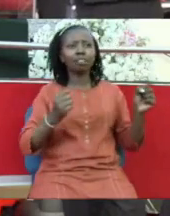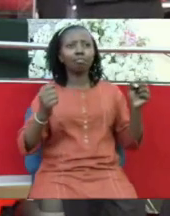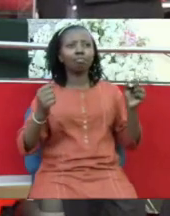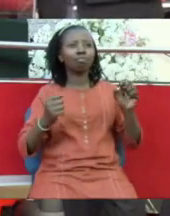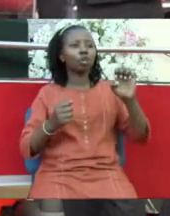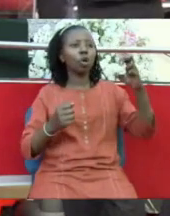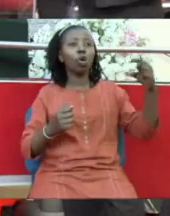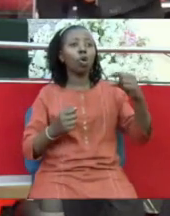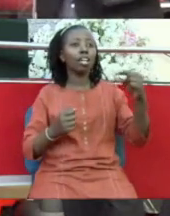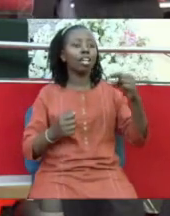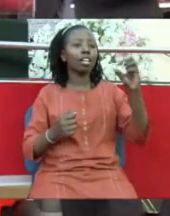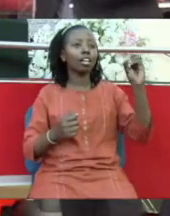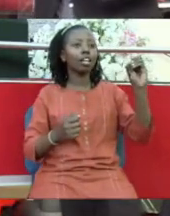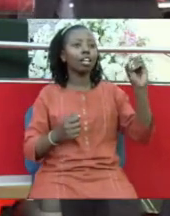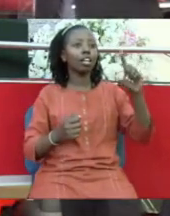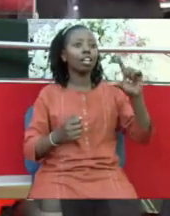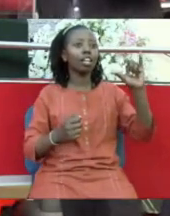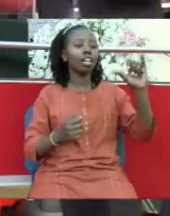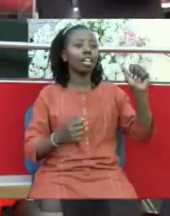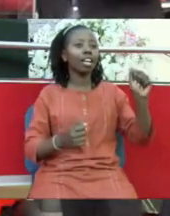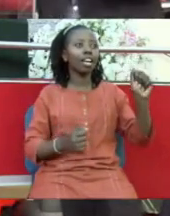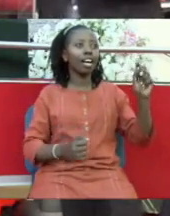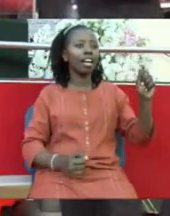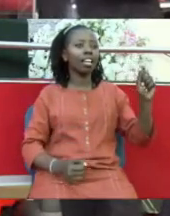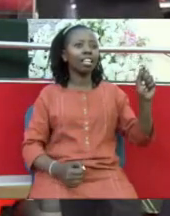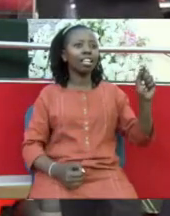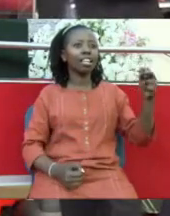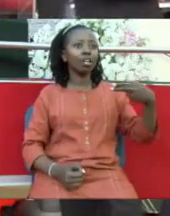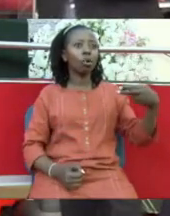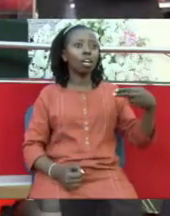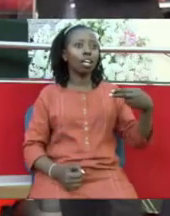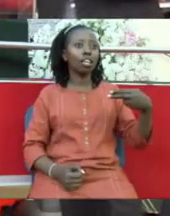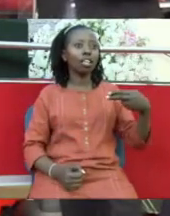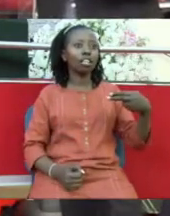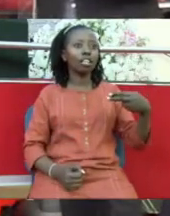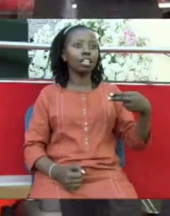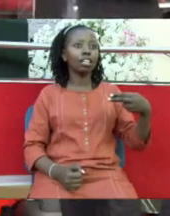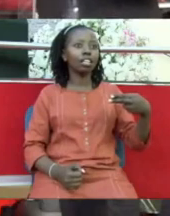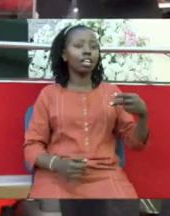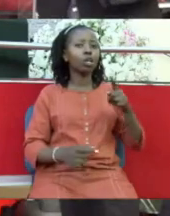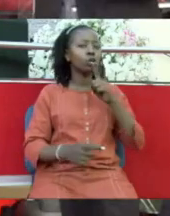of the Lord. But he had to move towards the enemy.